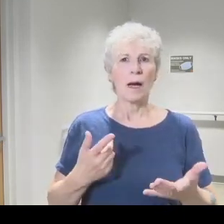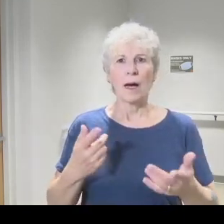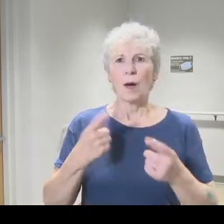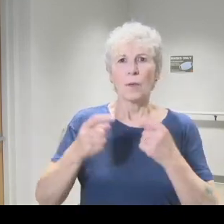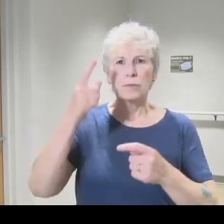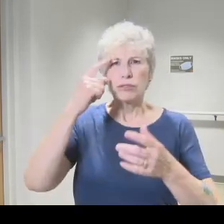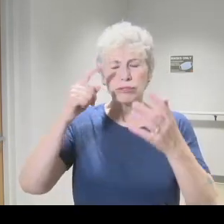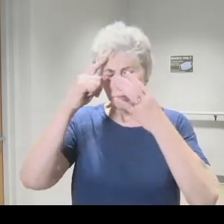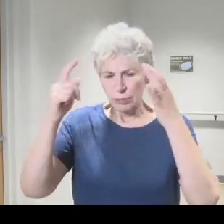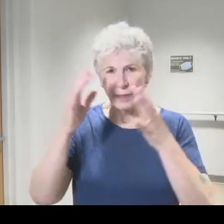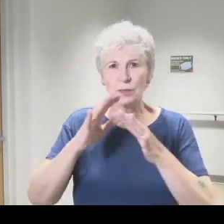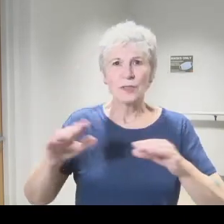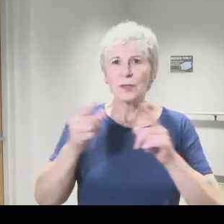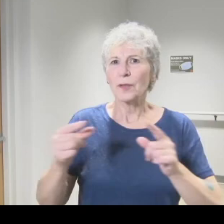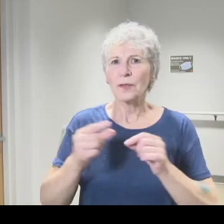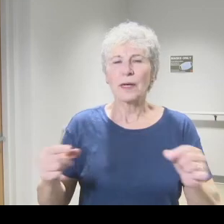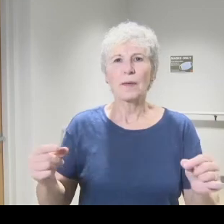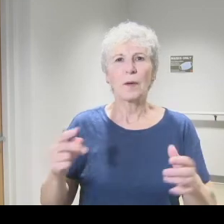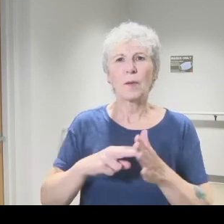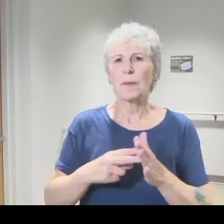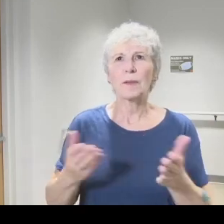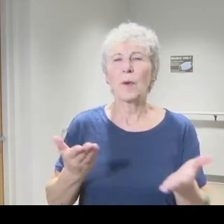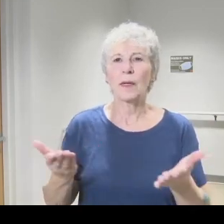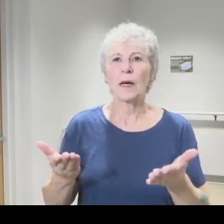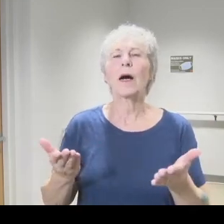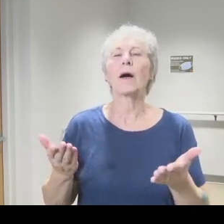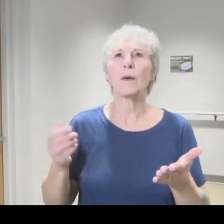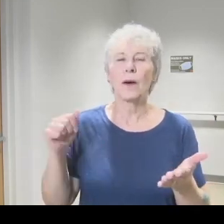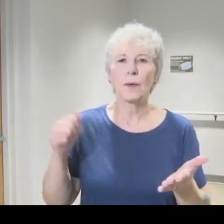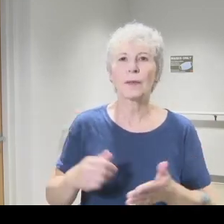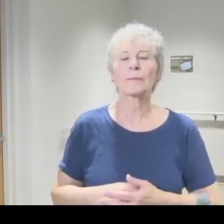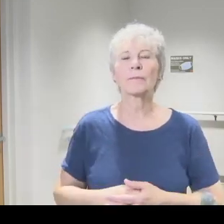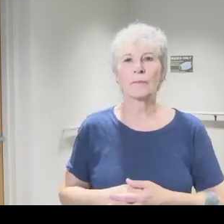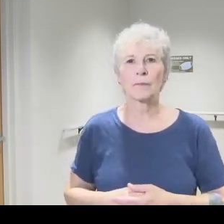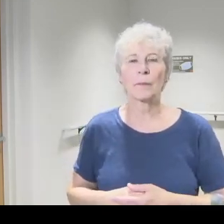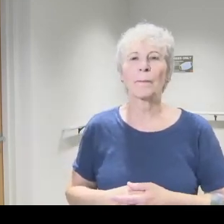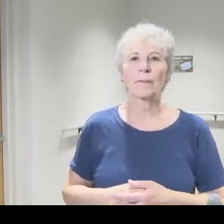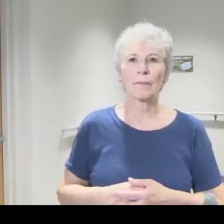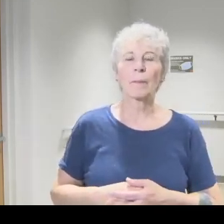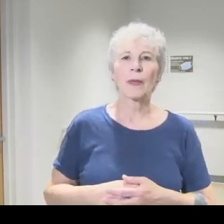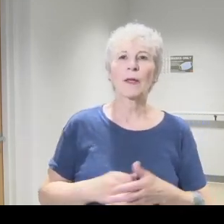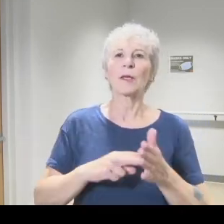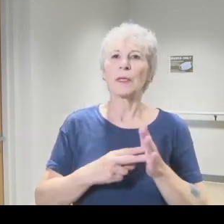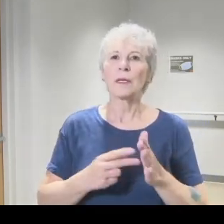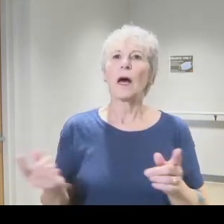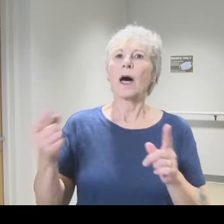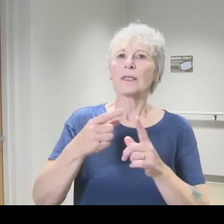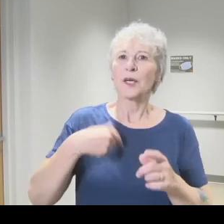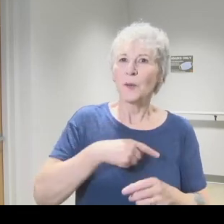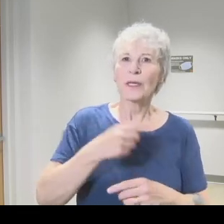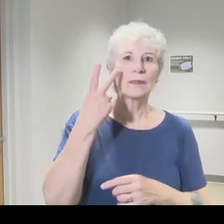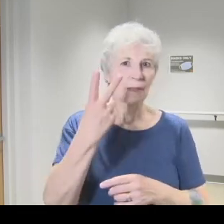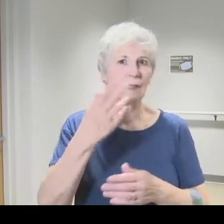this grammar in your head. And we each other see until we see. Okay, so that means until we